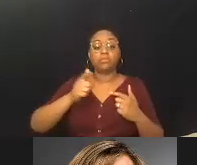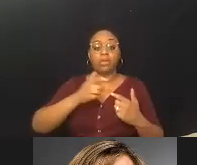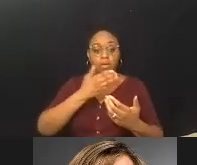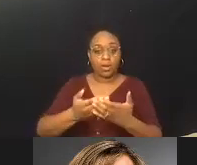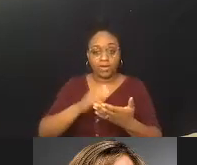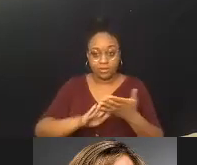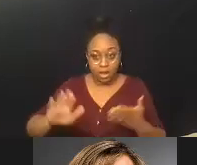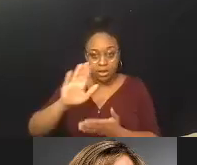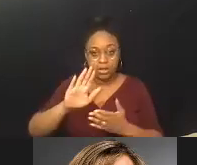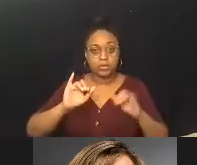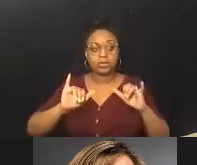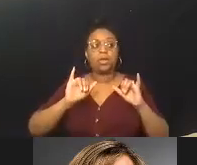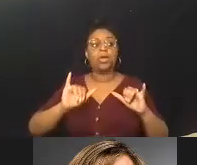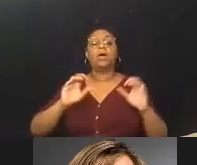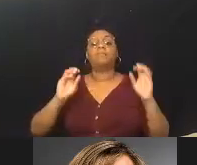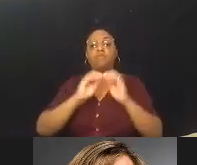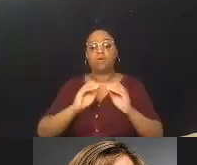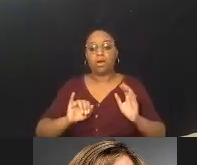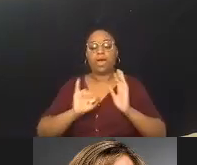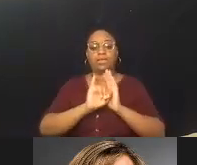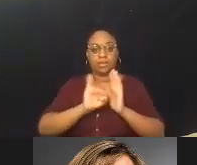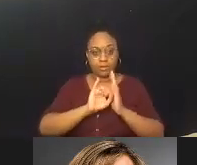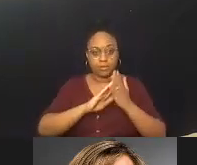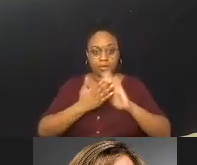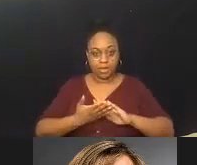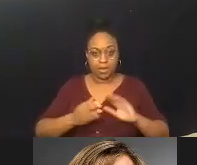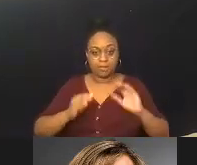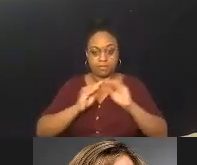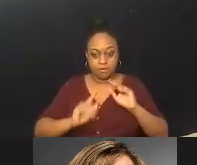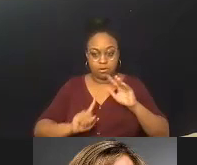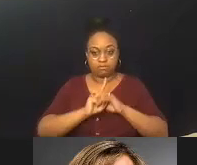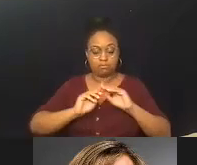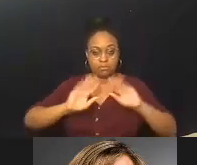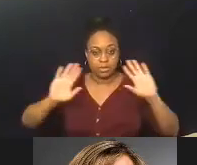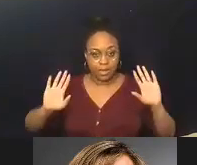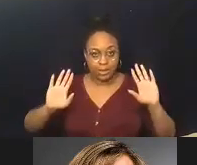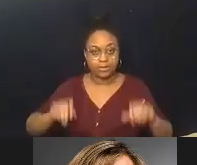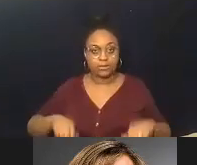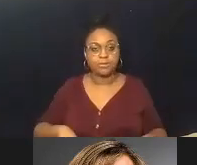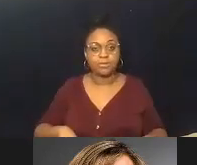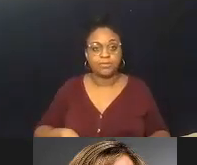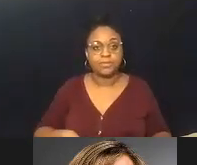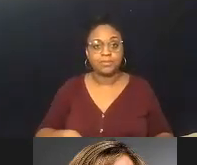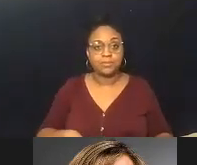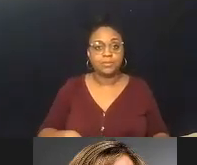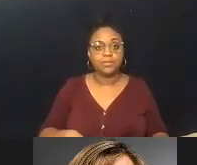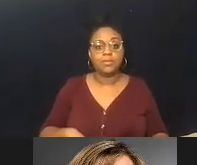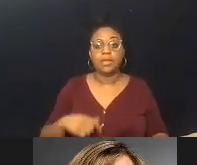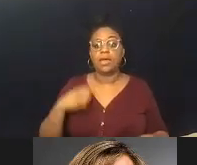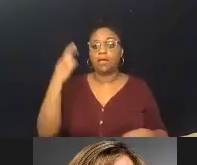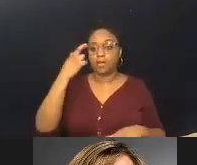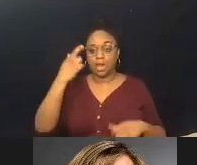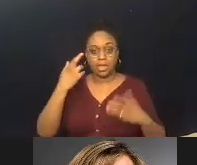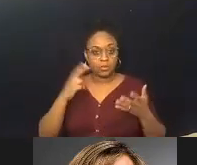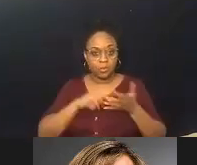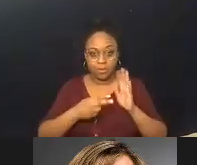other identities started becoming more salient. My gay identity became more salient then. I realized what it meant to be a first generation student as